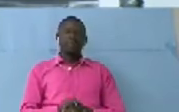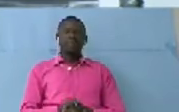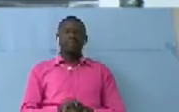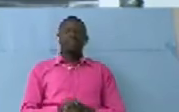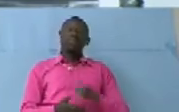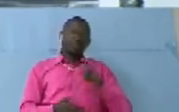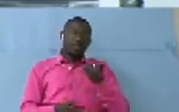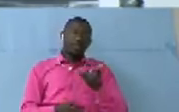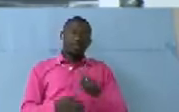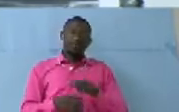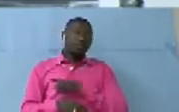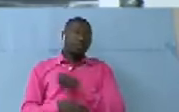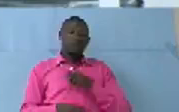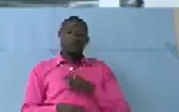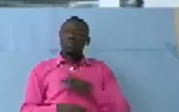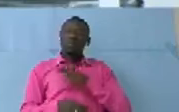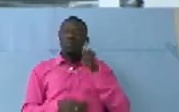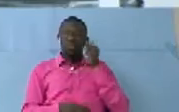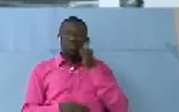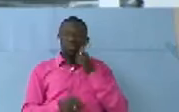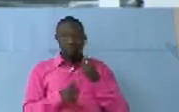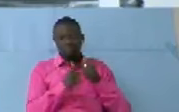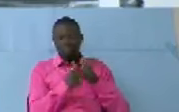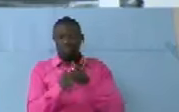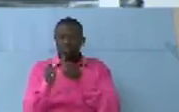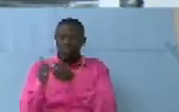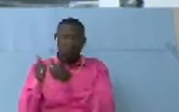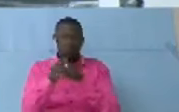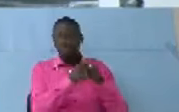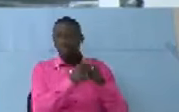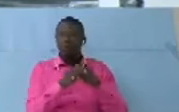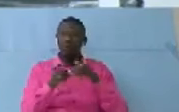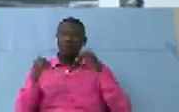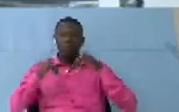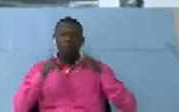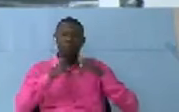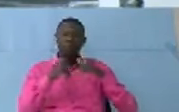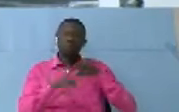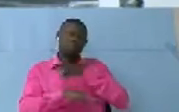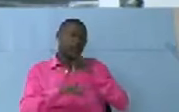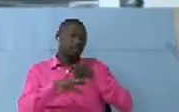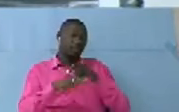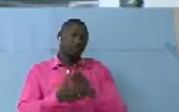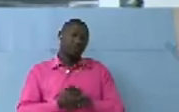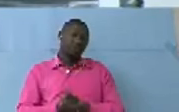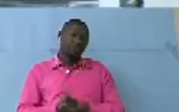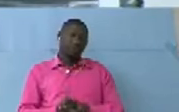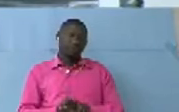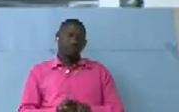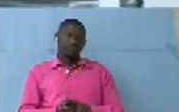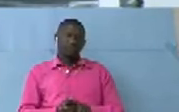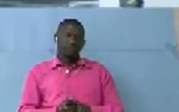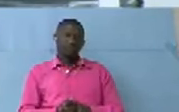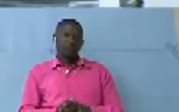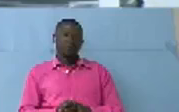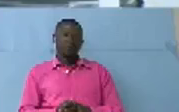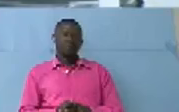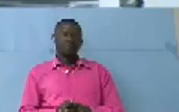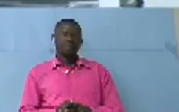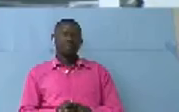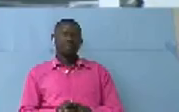muka. Yes, because they were following our issues a lot. So Binta Jawara ikafue famous Binta Jawara, ani Mariama